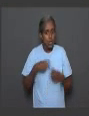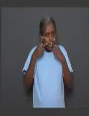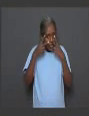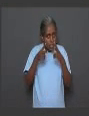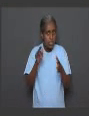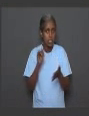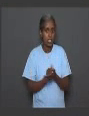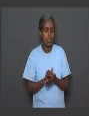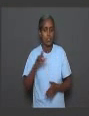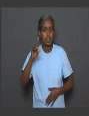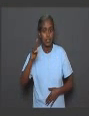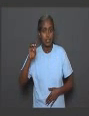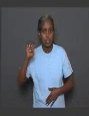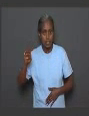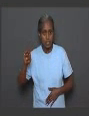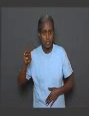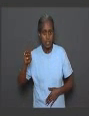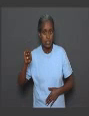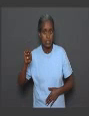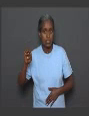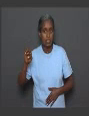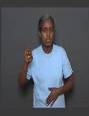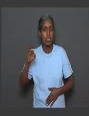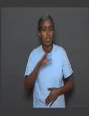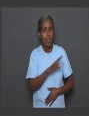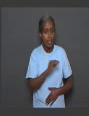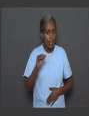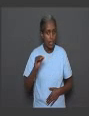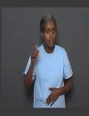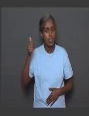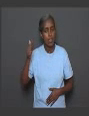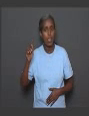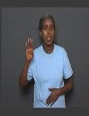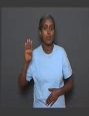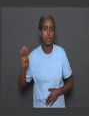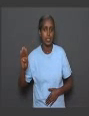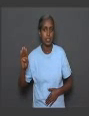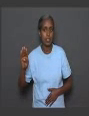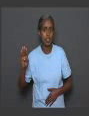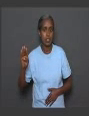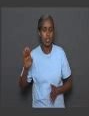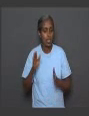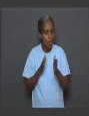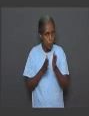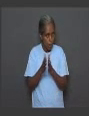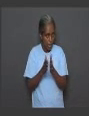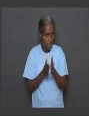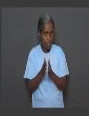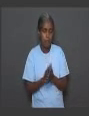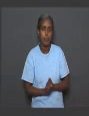that DE and AB are parallel.